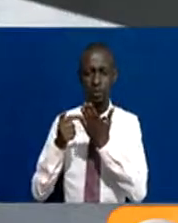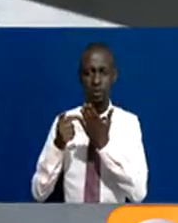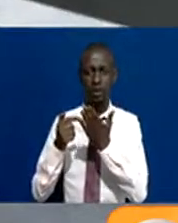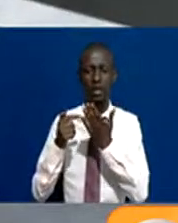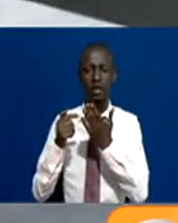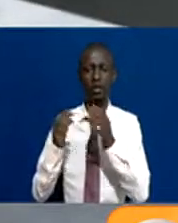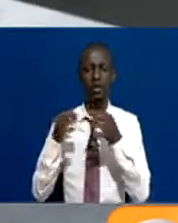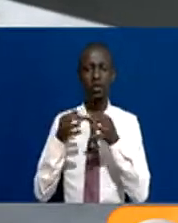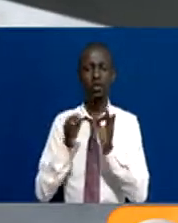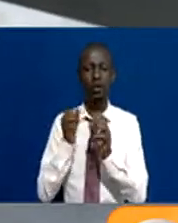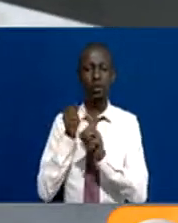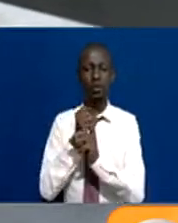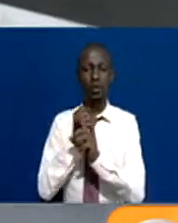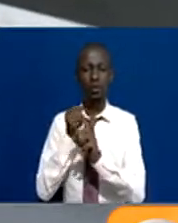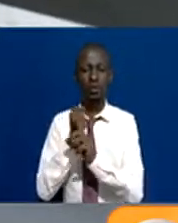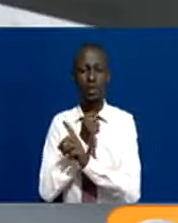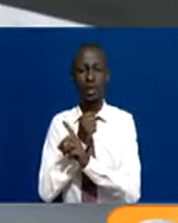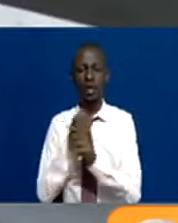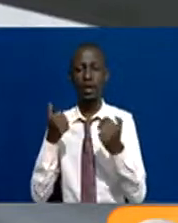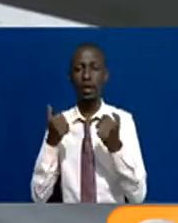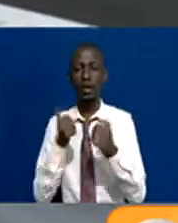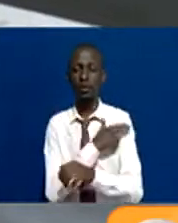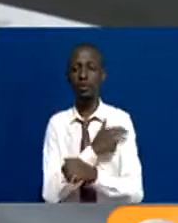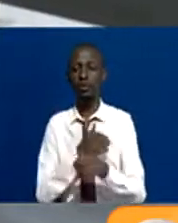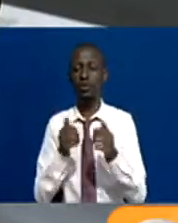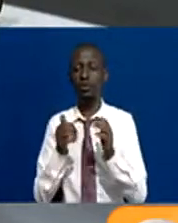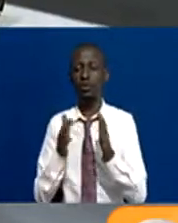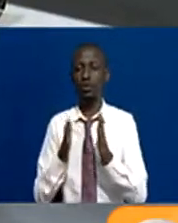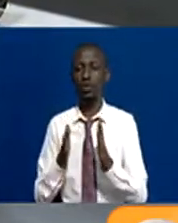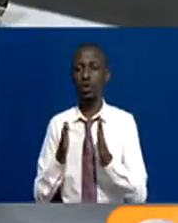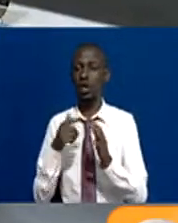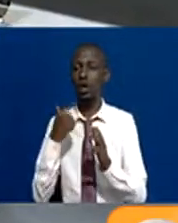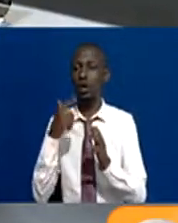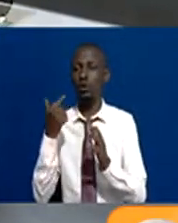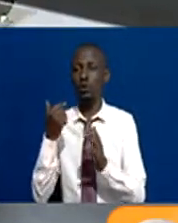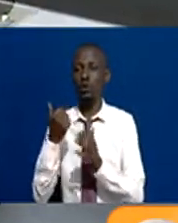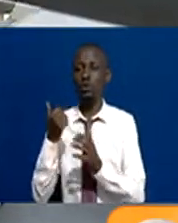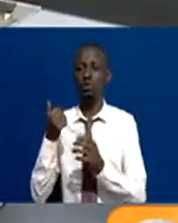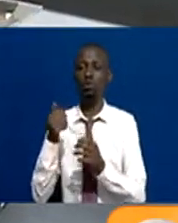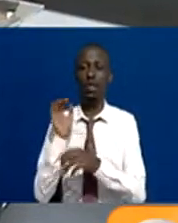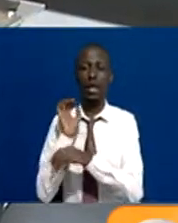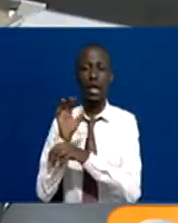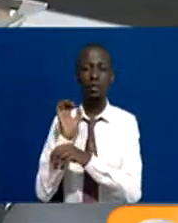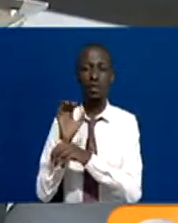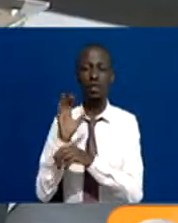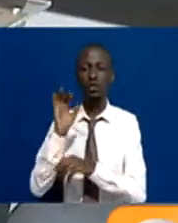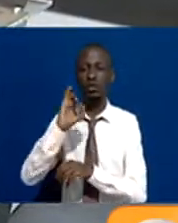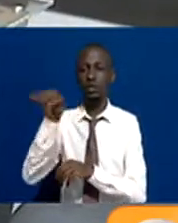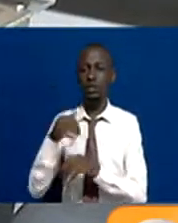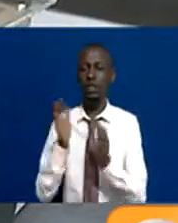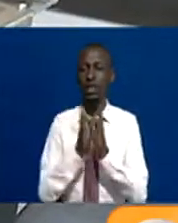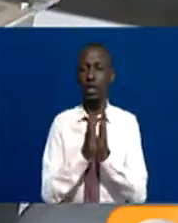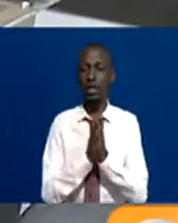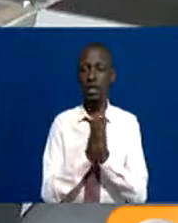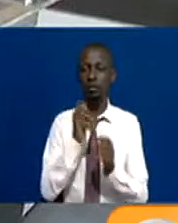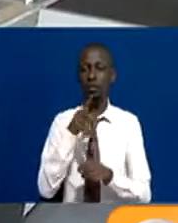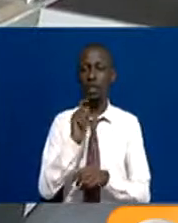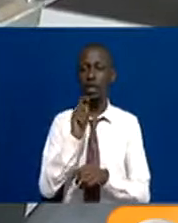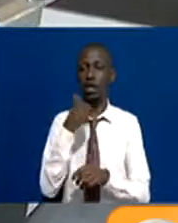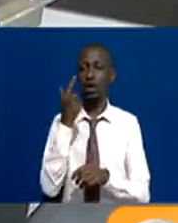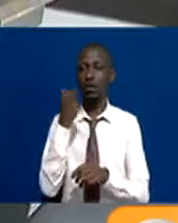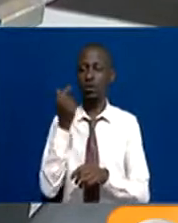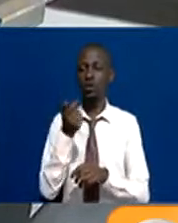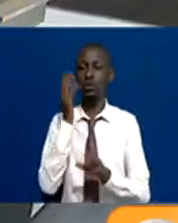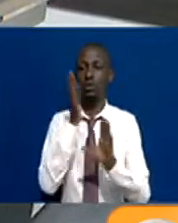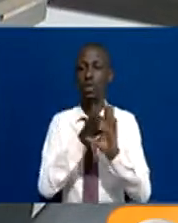the SGBV, Forensic Advisor to the Chief Justice, as well as Margaret Njihia, who is a clinical psychologist.